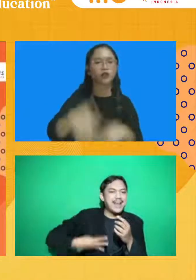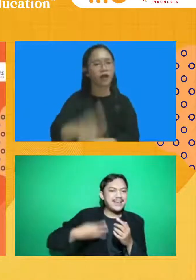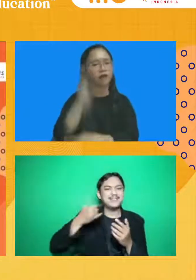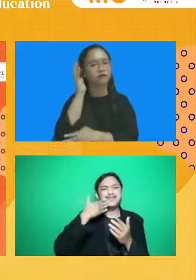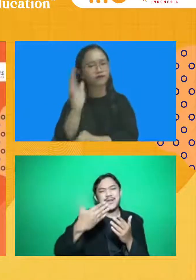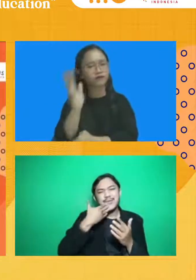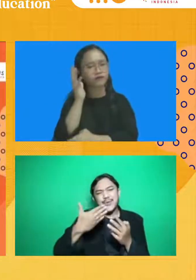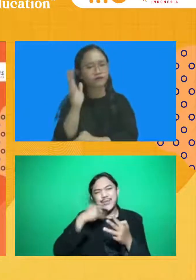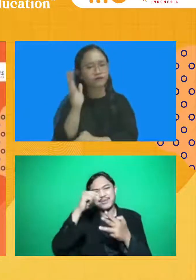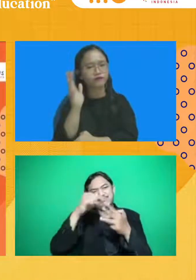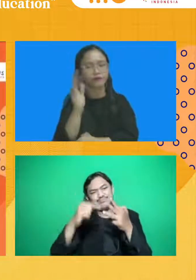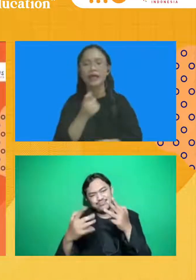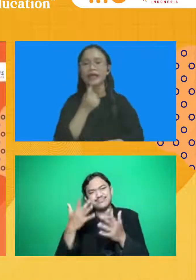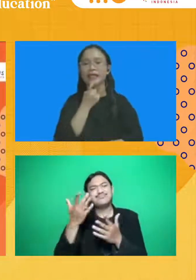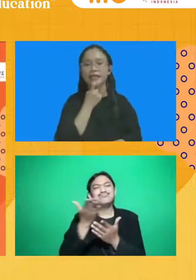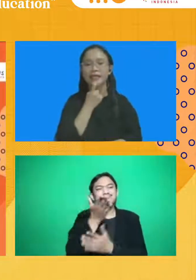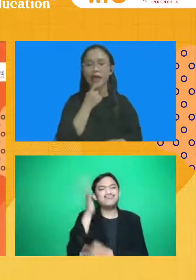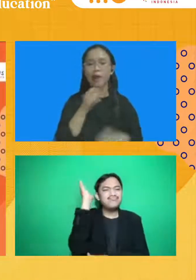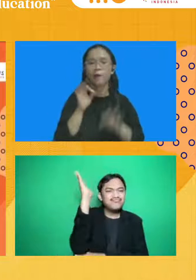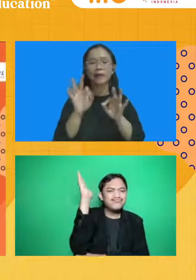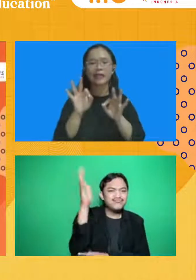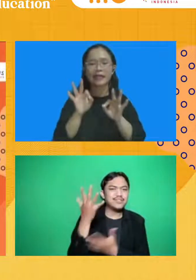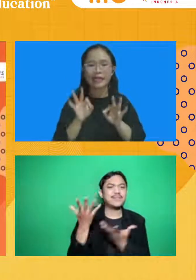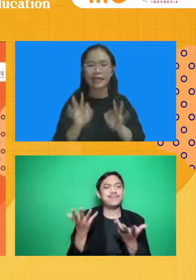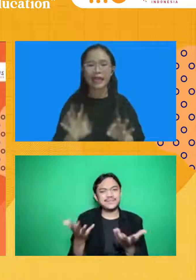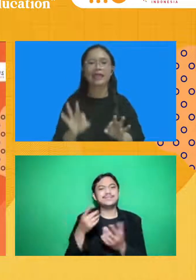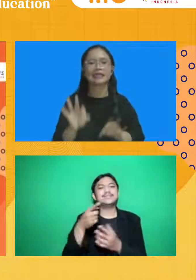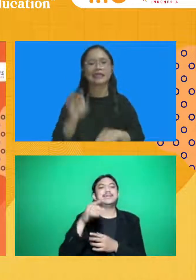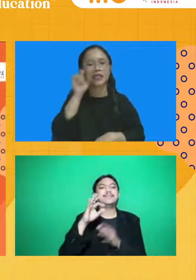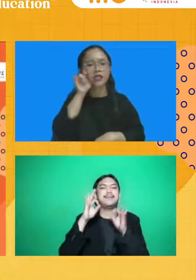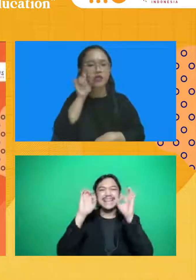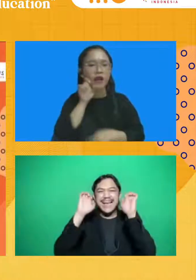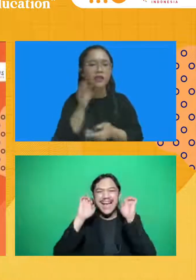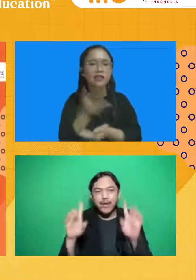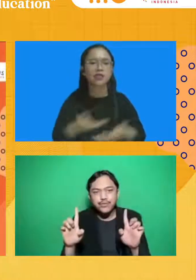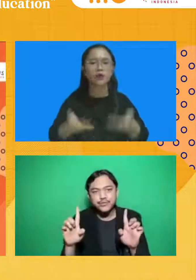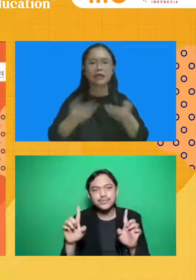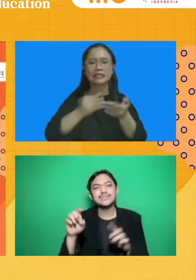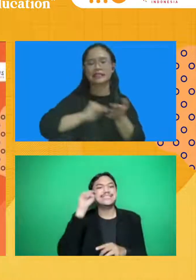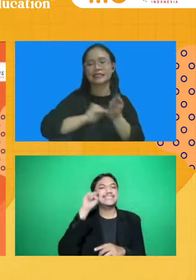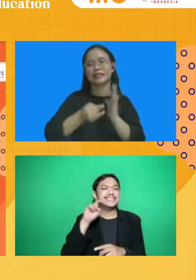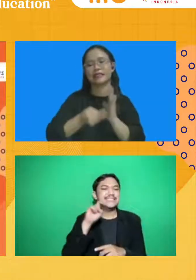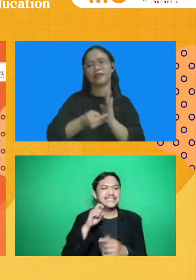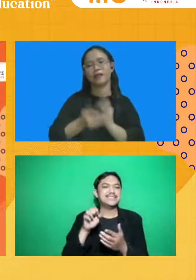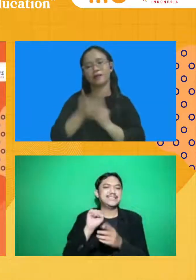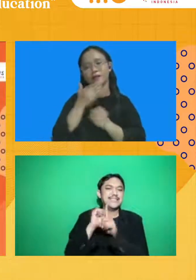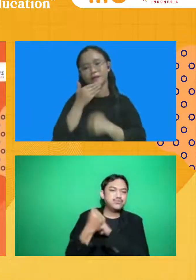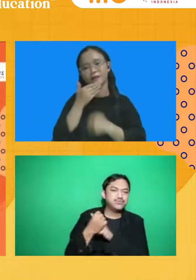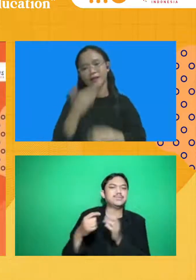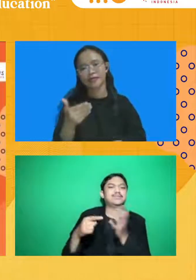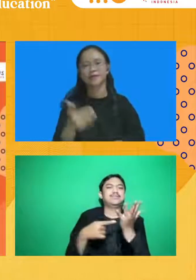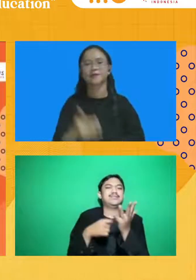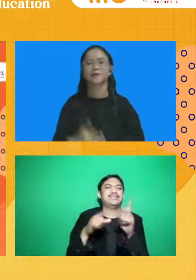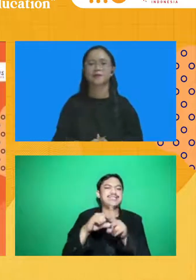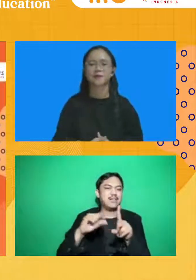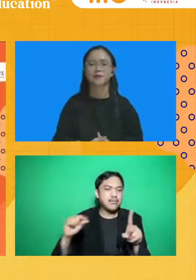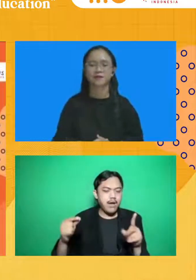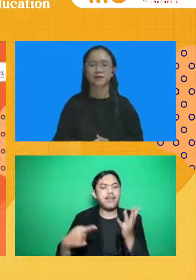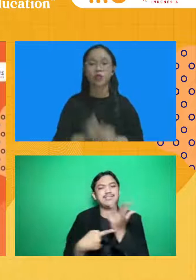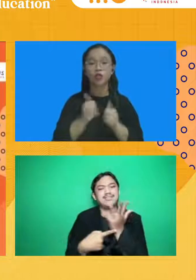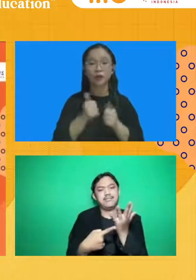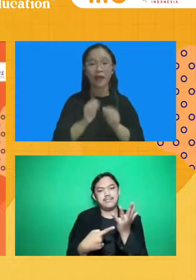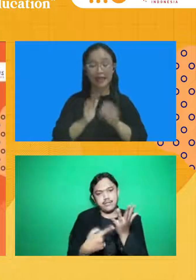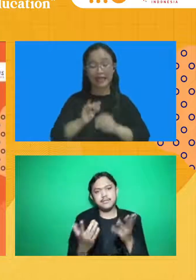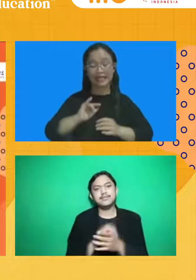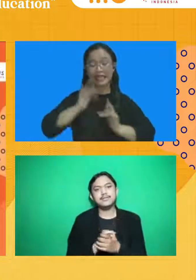Sexuality Education. It is in your hands to make the world a better place. So now I'm going to hand over this